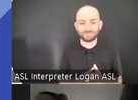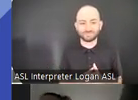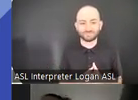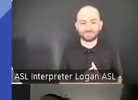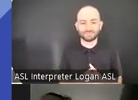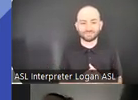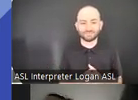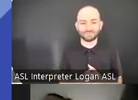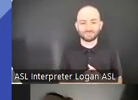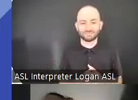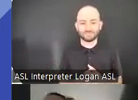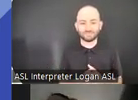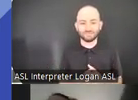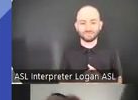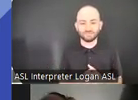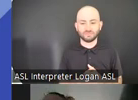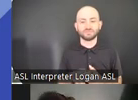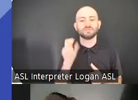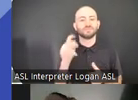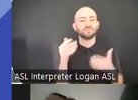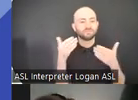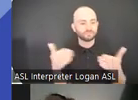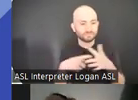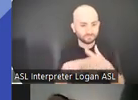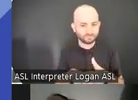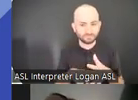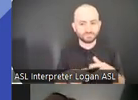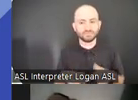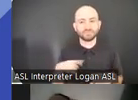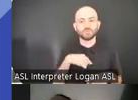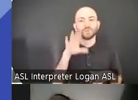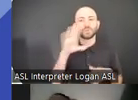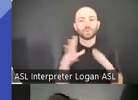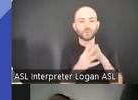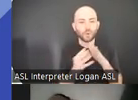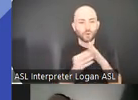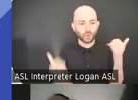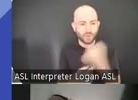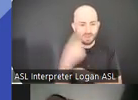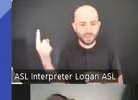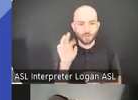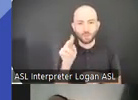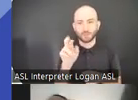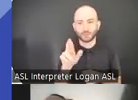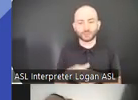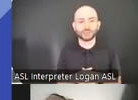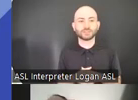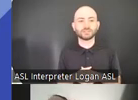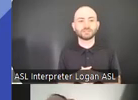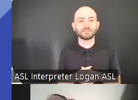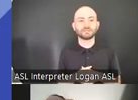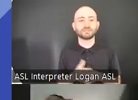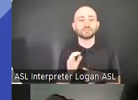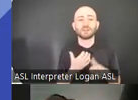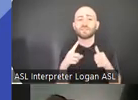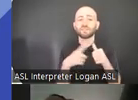Hi, let's get started. We will be recording today's webinar. Our first slide has